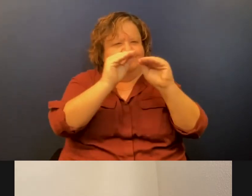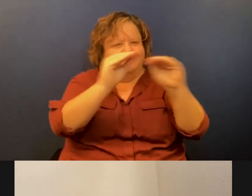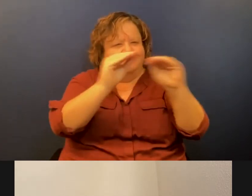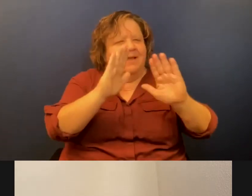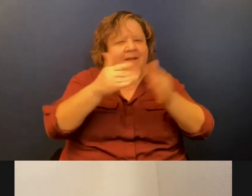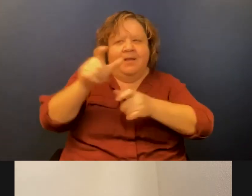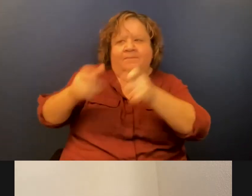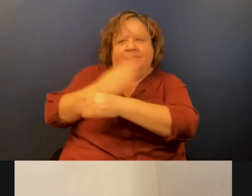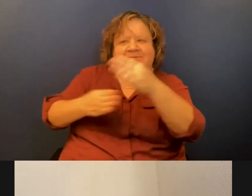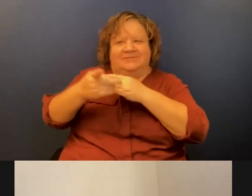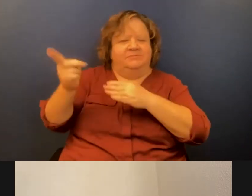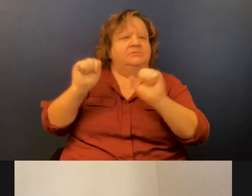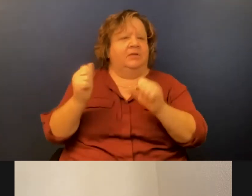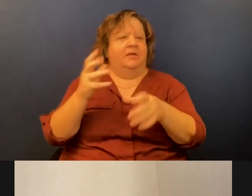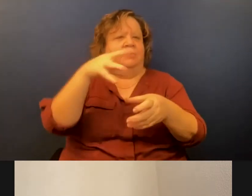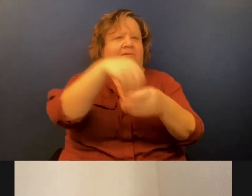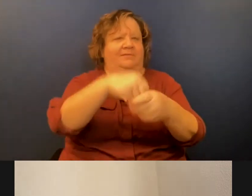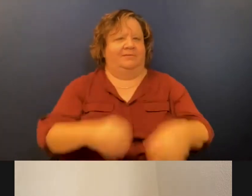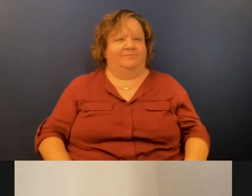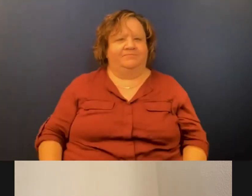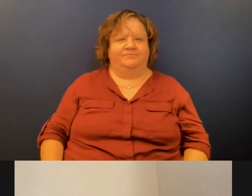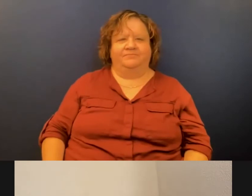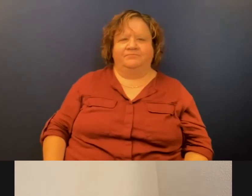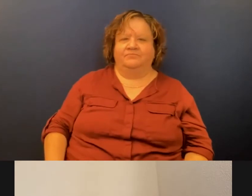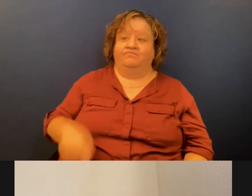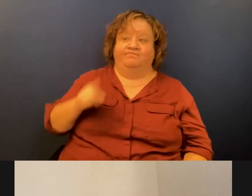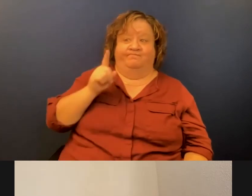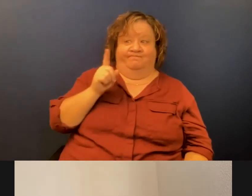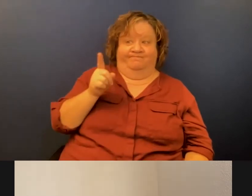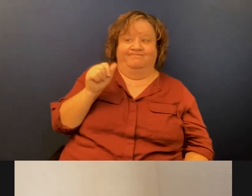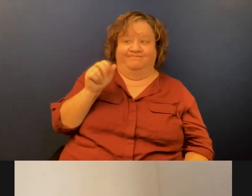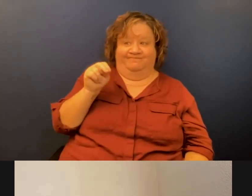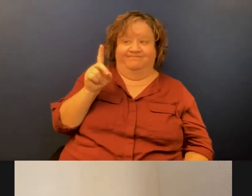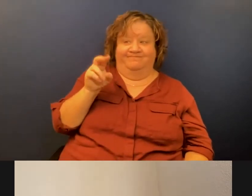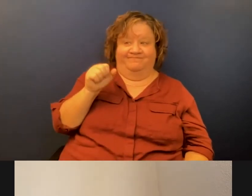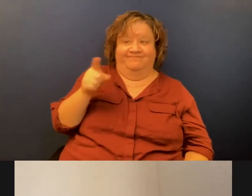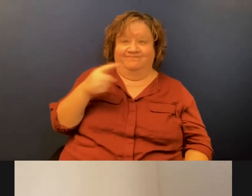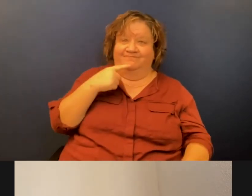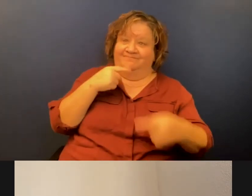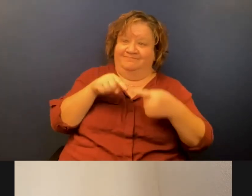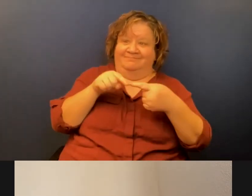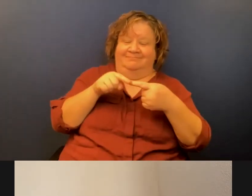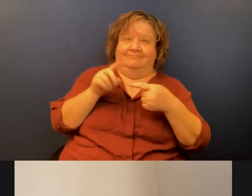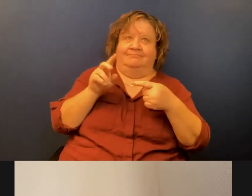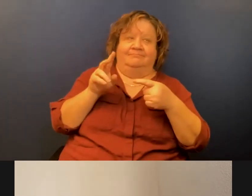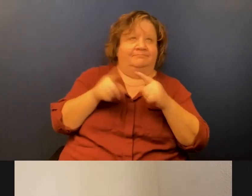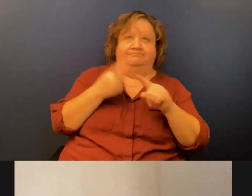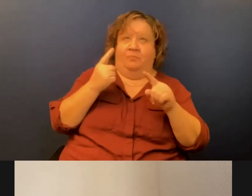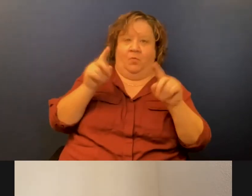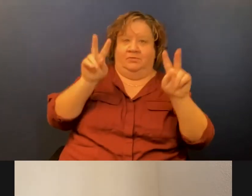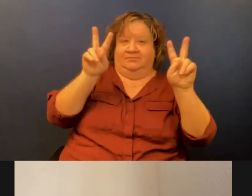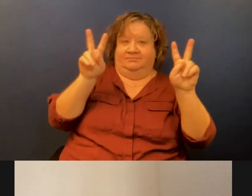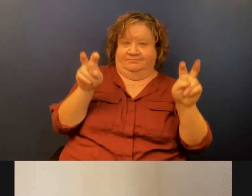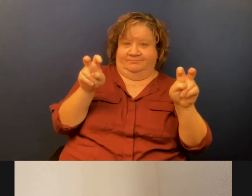on the objectives 16 and 17 of the Agenda 2030, that the state should carry